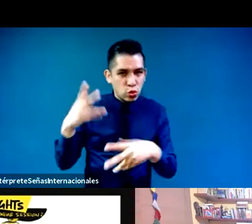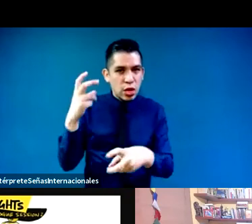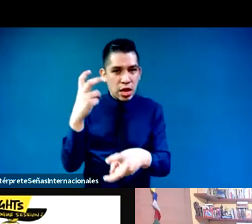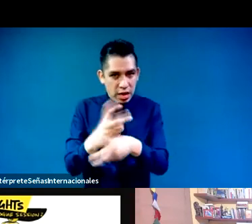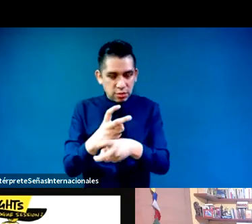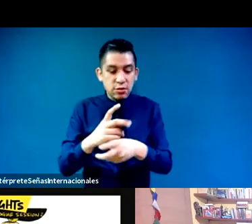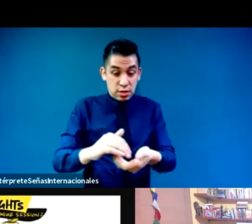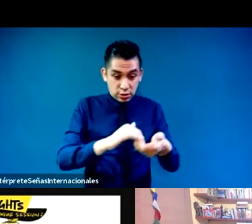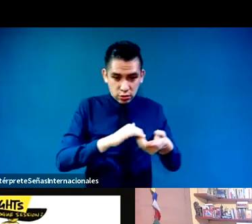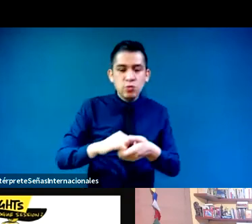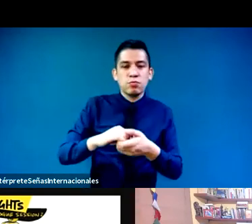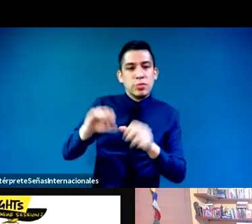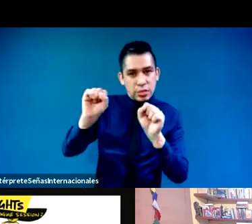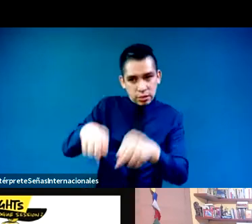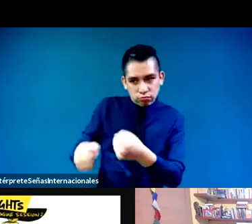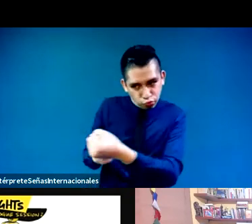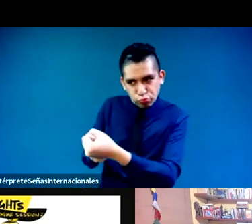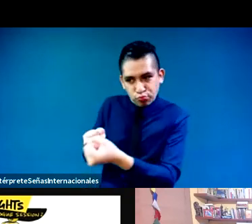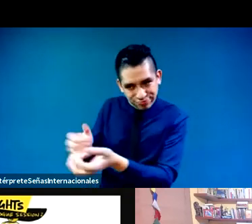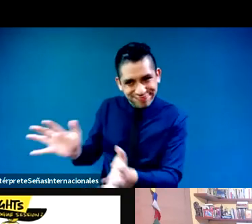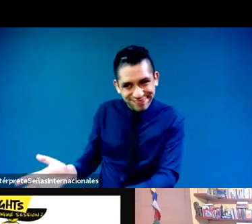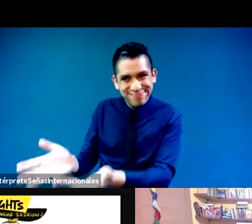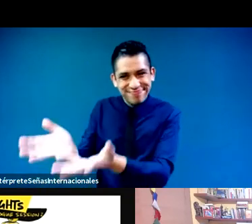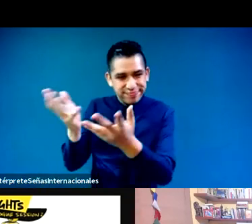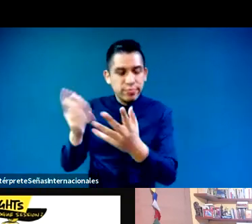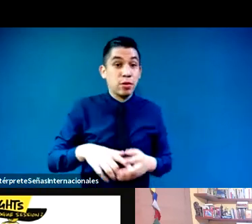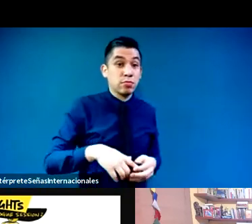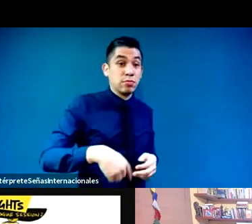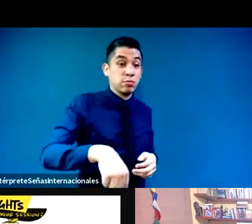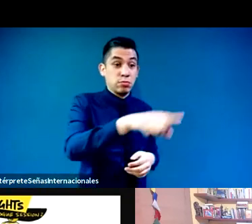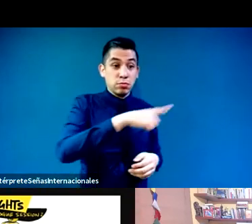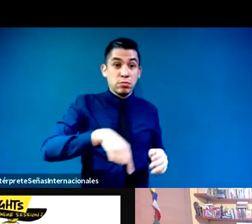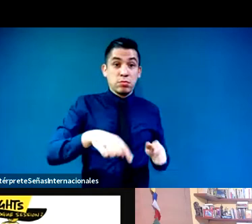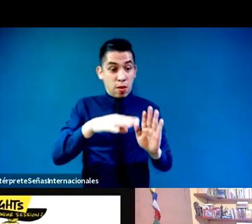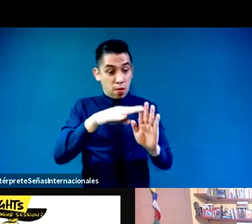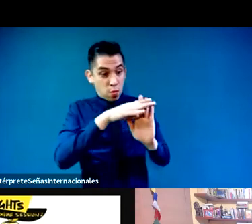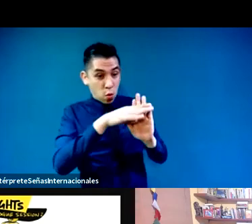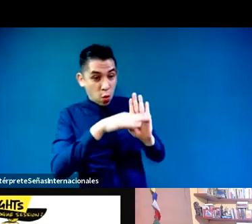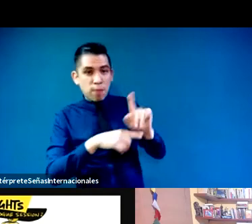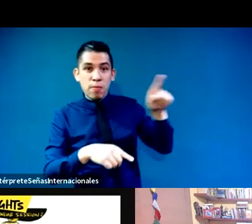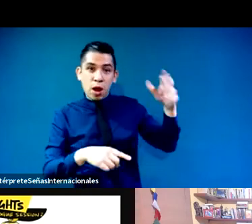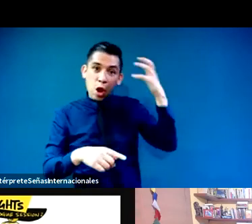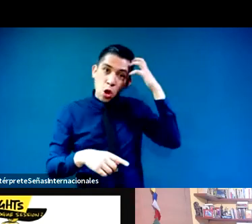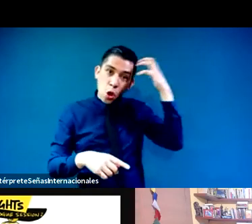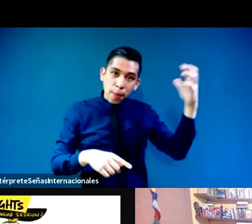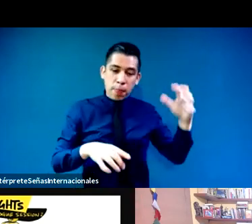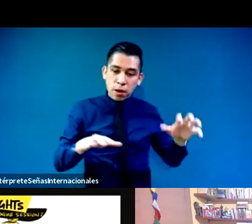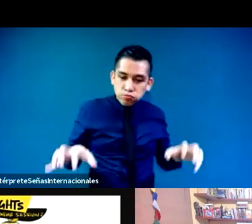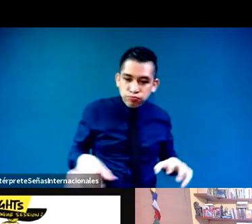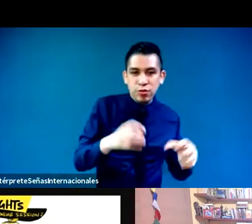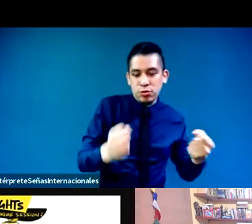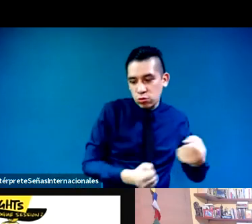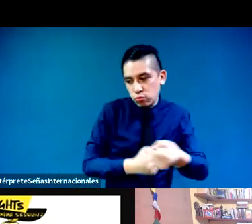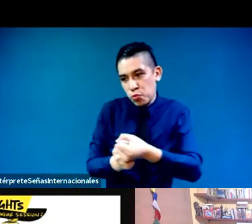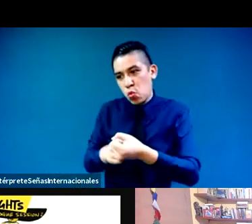Special consideration must go to tackling sexual harassment at work. governments should urgently ratify,